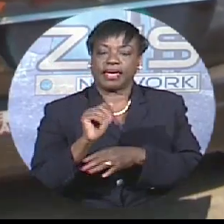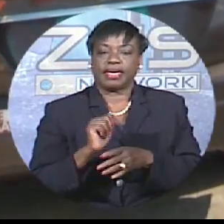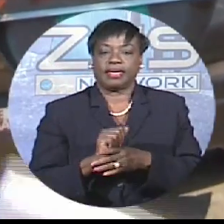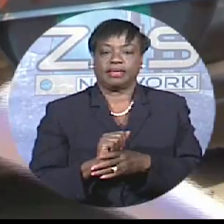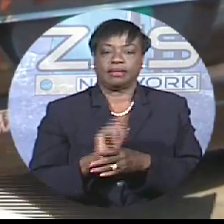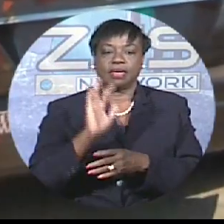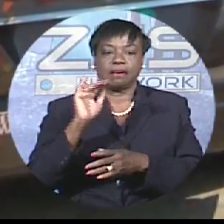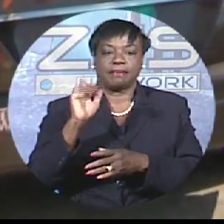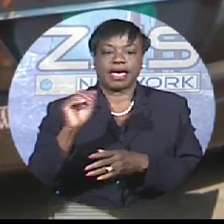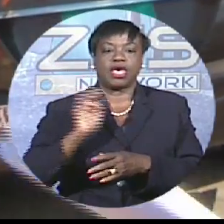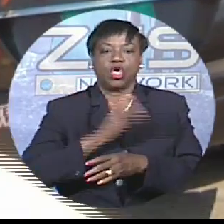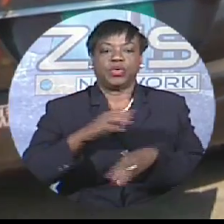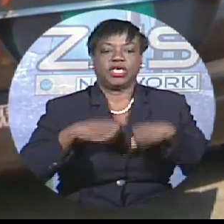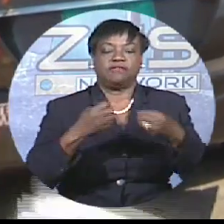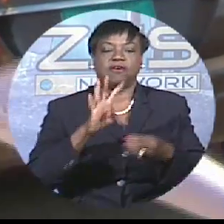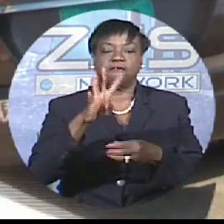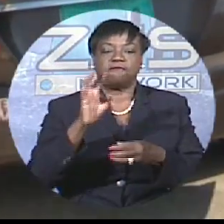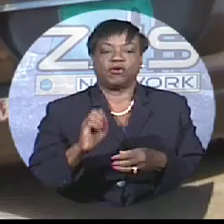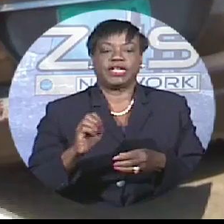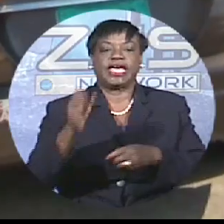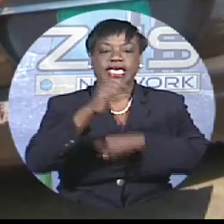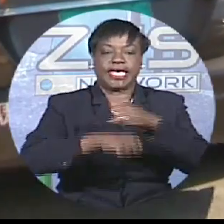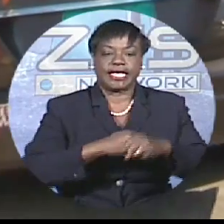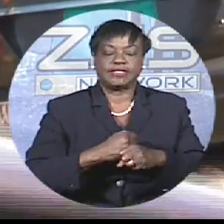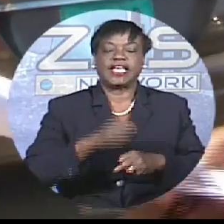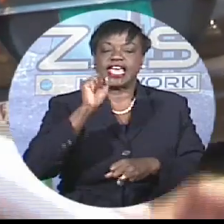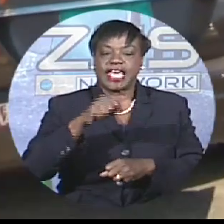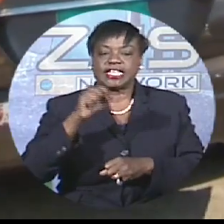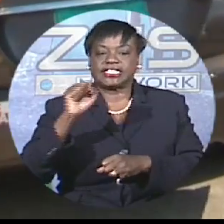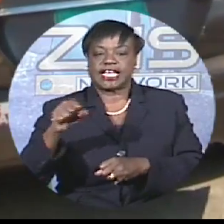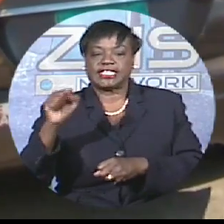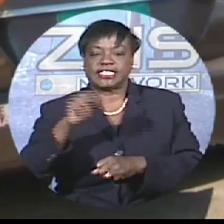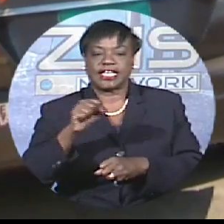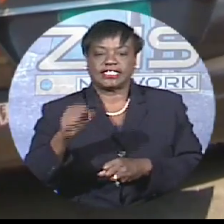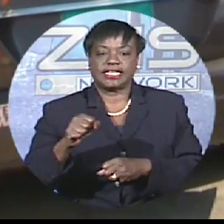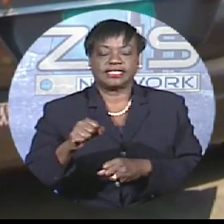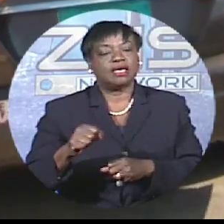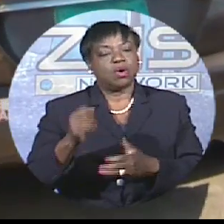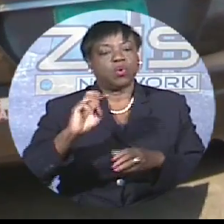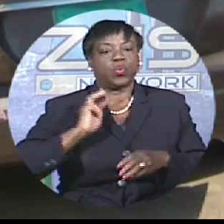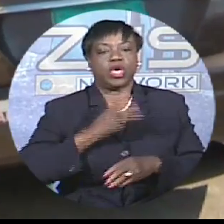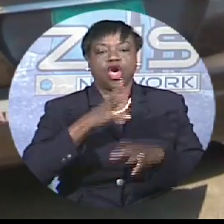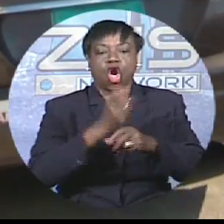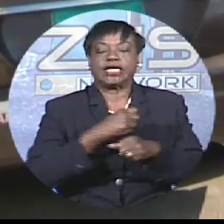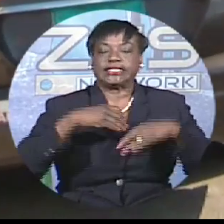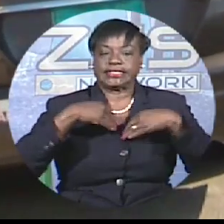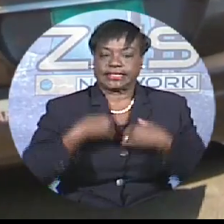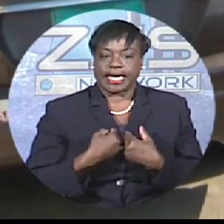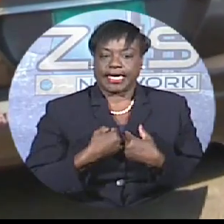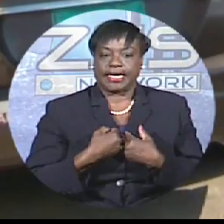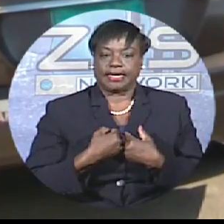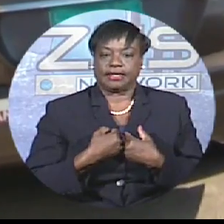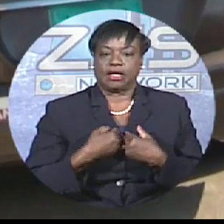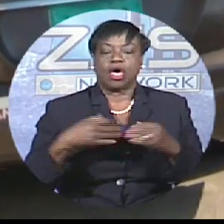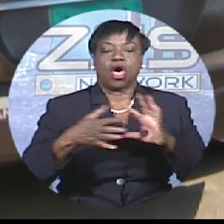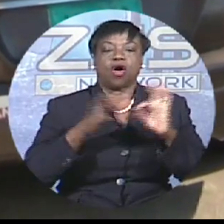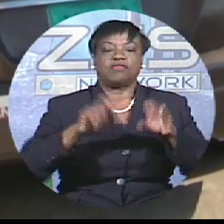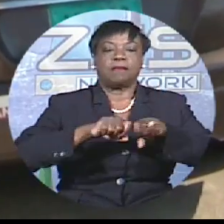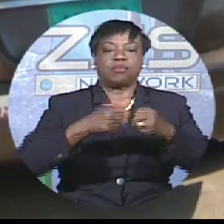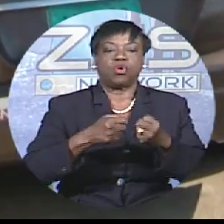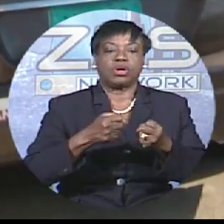you 40 years, you came back, we said yes. And at some point, you know, you just get tired of the broken